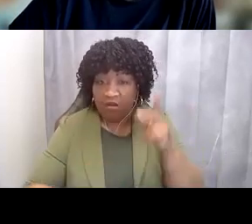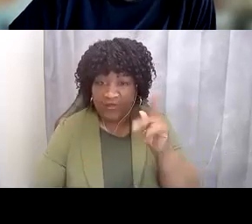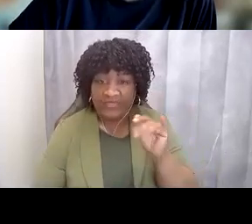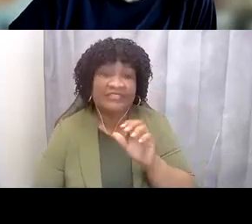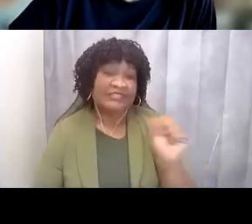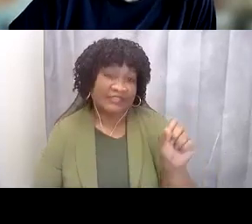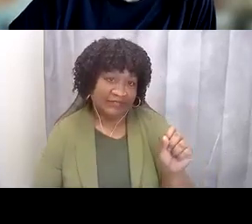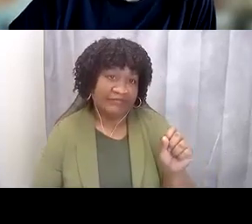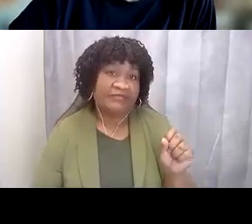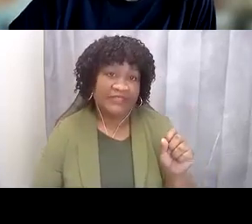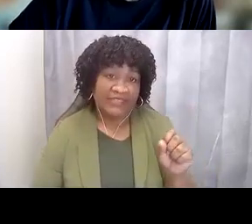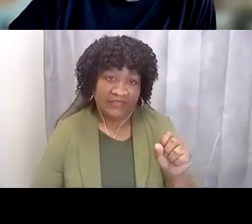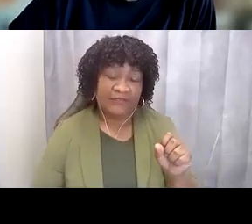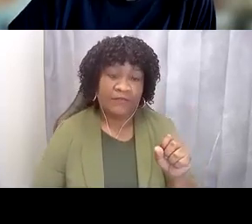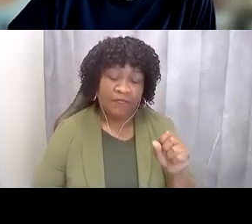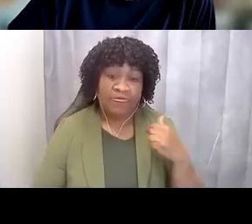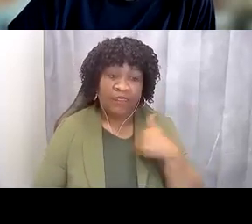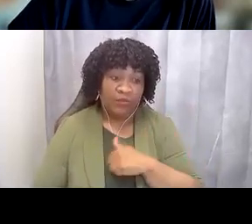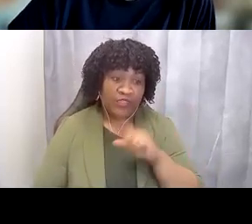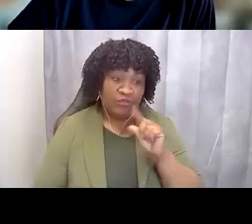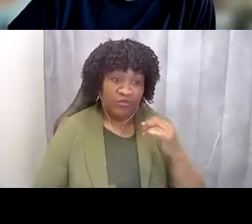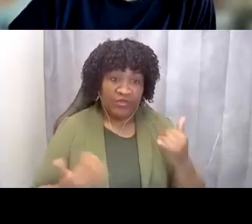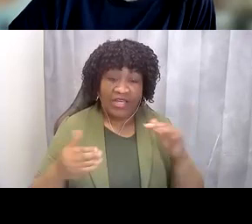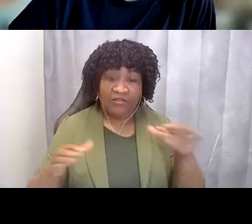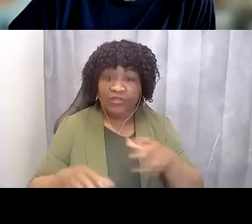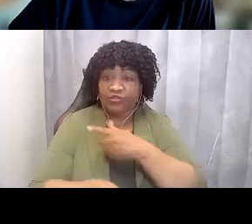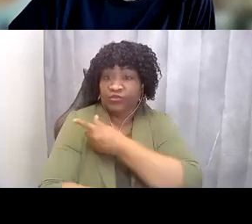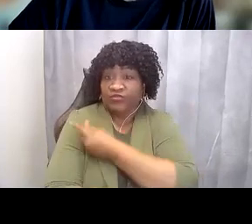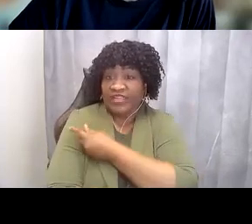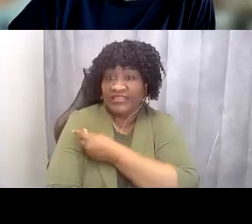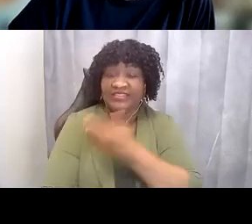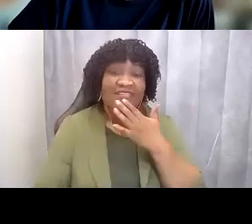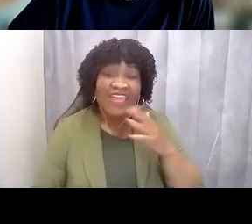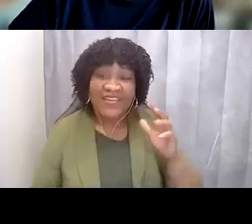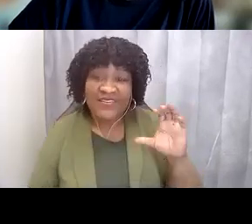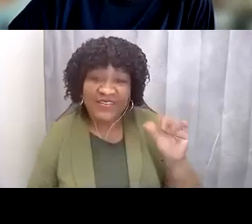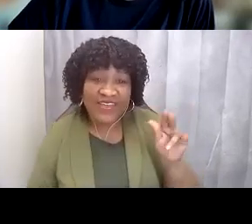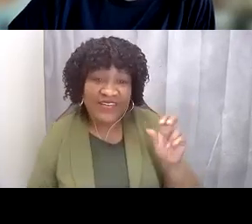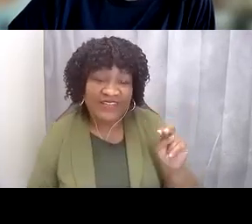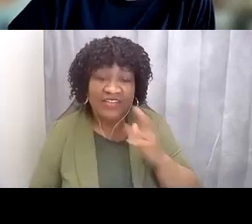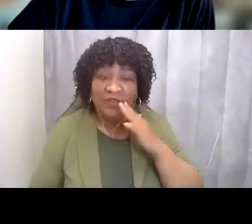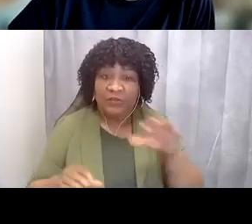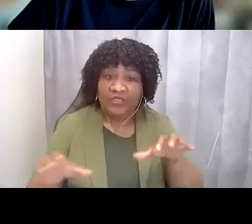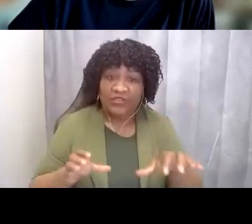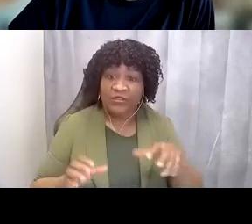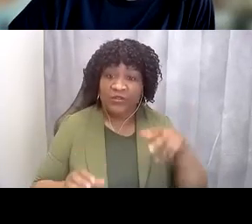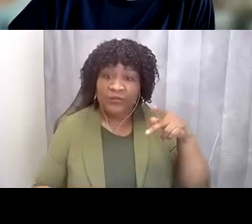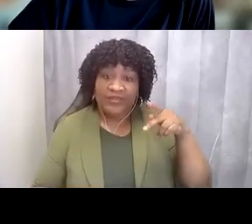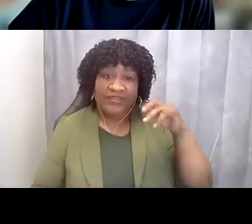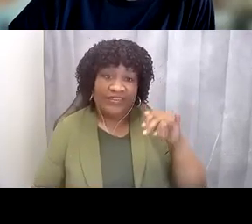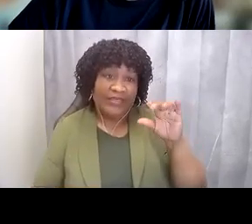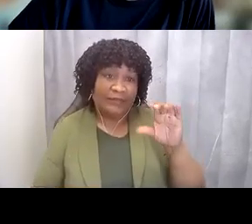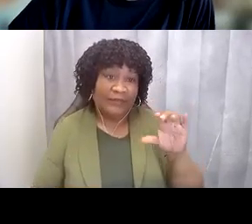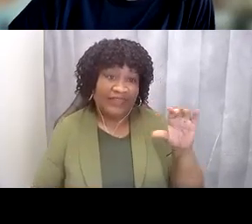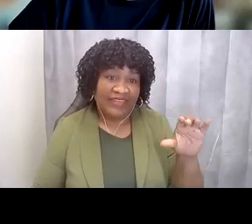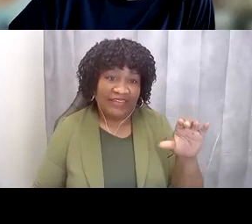So we do vaccines. Thank you, Karen. We do, and the PIC, sorry, for